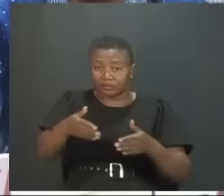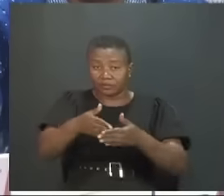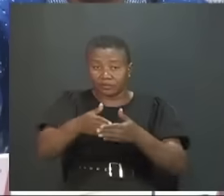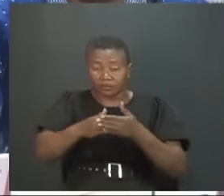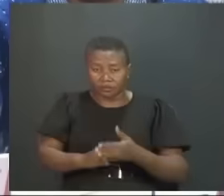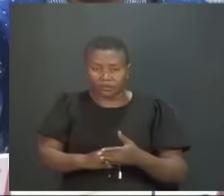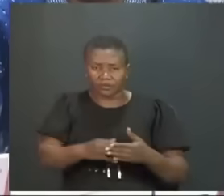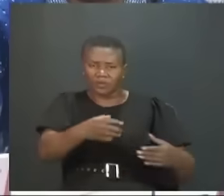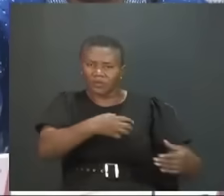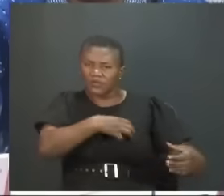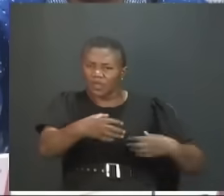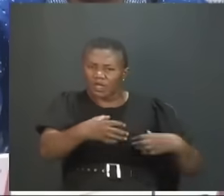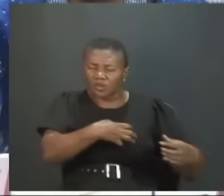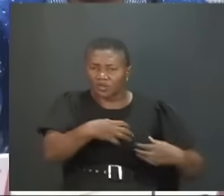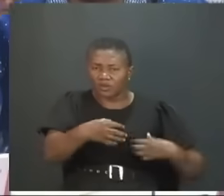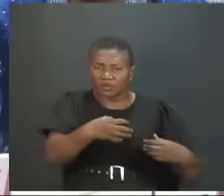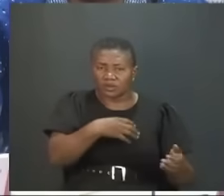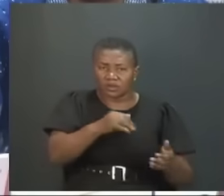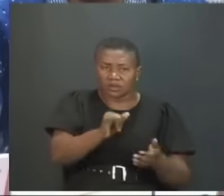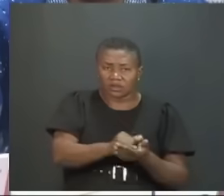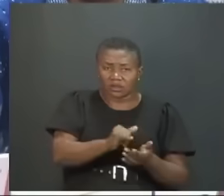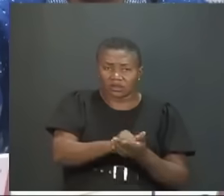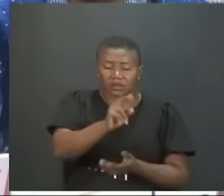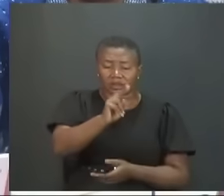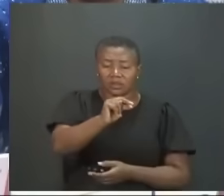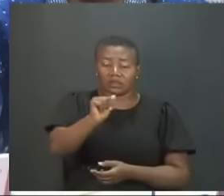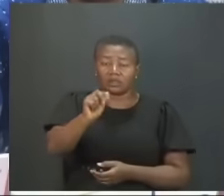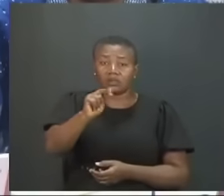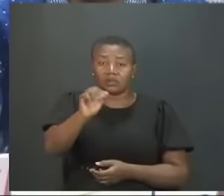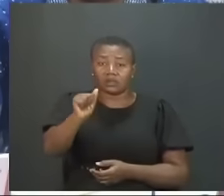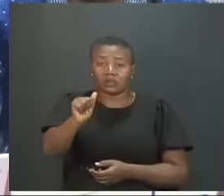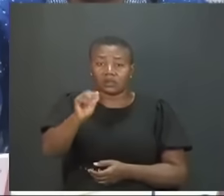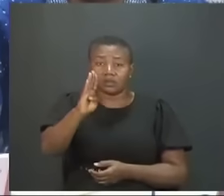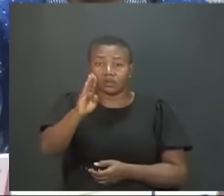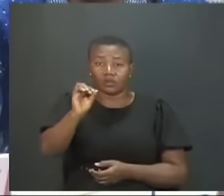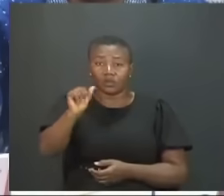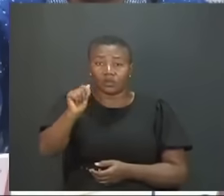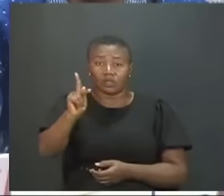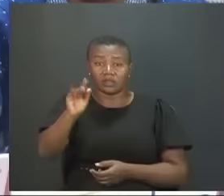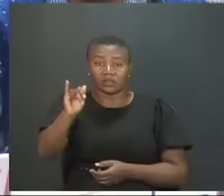argued that Nana Boachi's process at the Supreme Court,